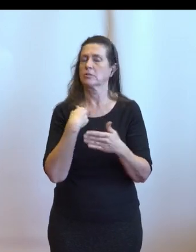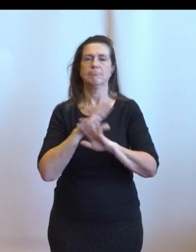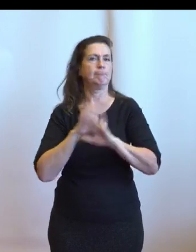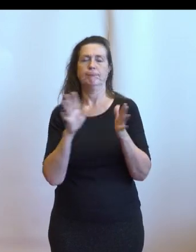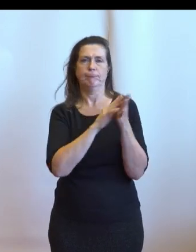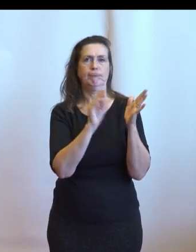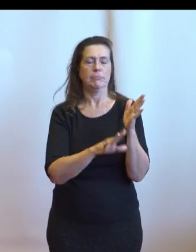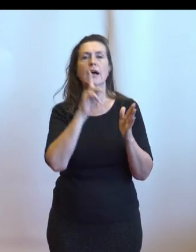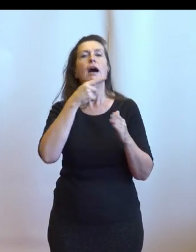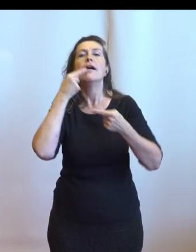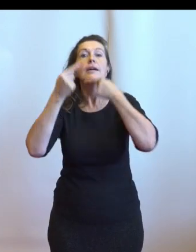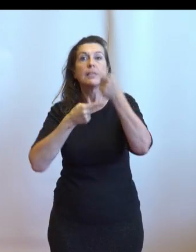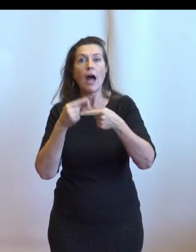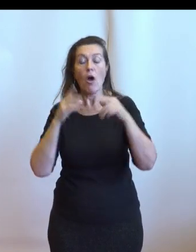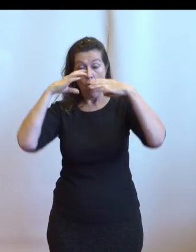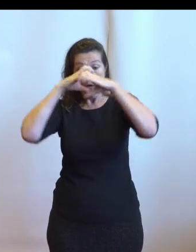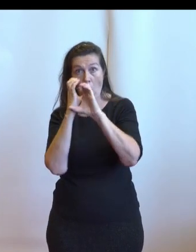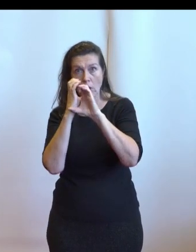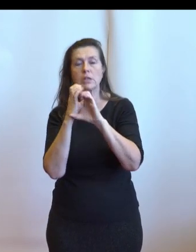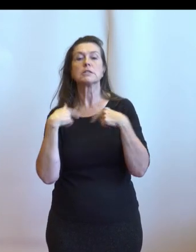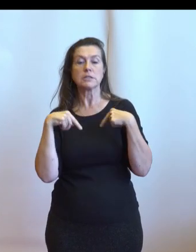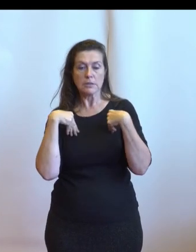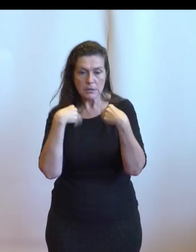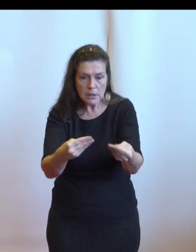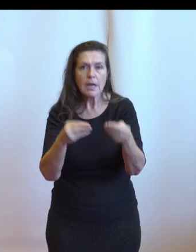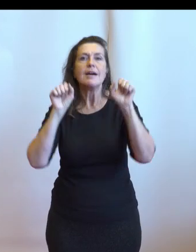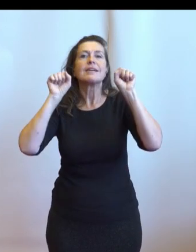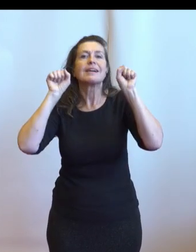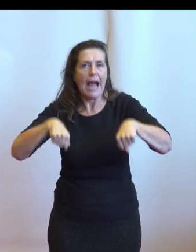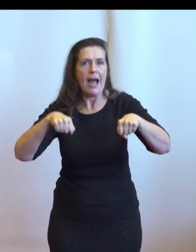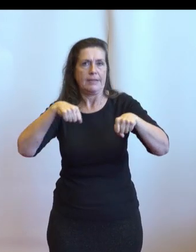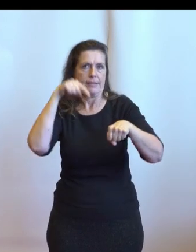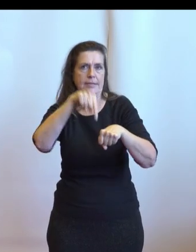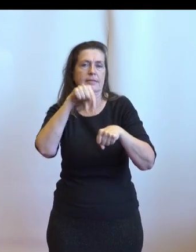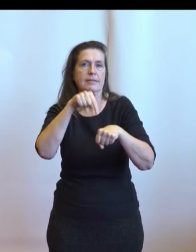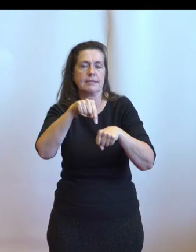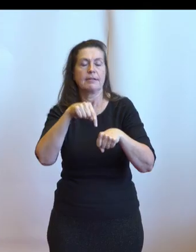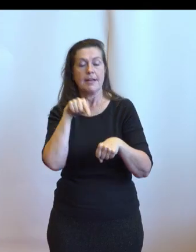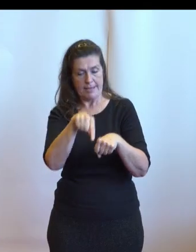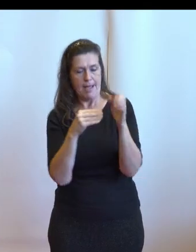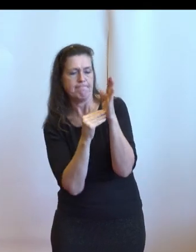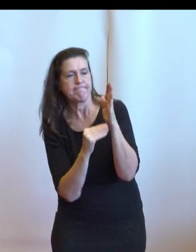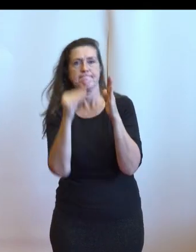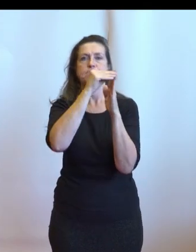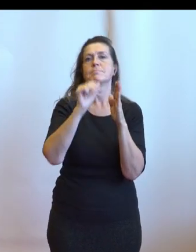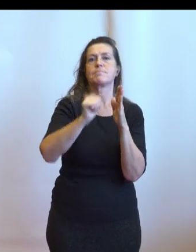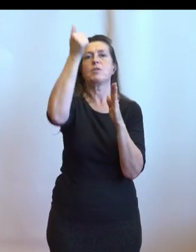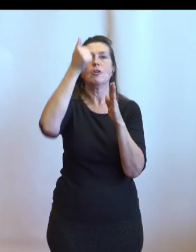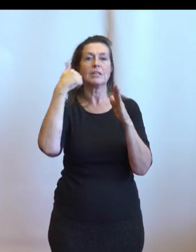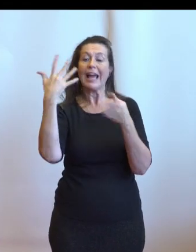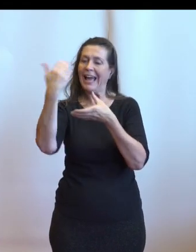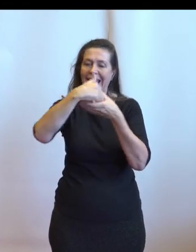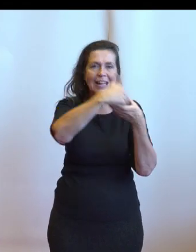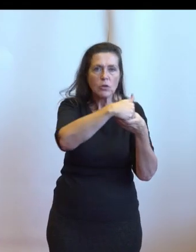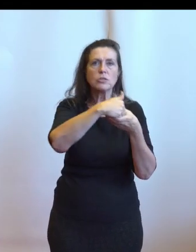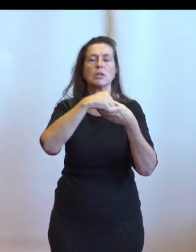about Focus on Enablement. Why? Because we know that as part of our priorities for inclusion and diversity, we